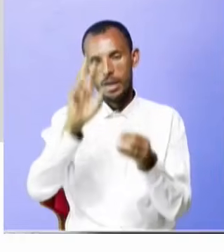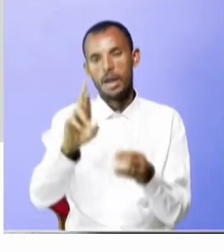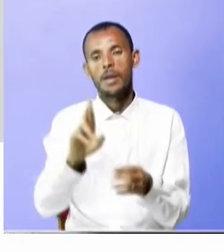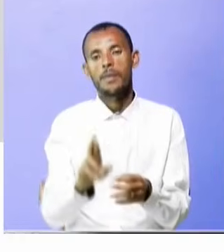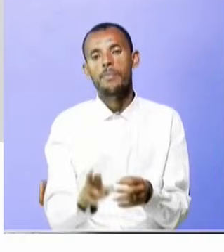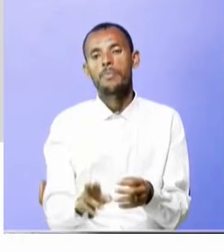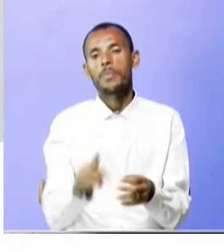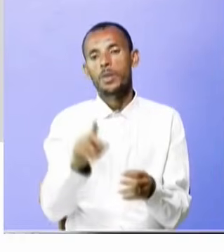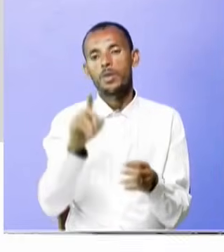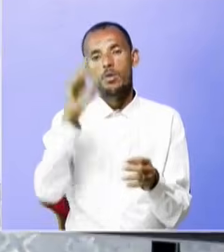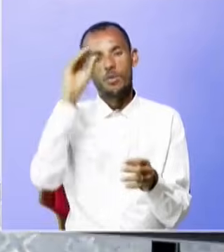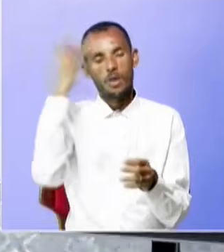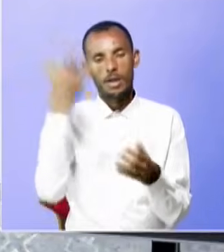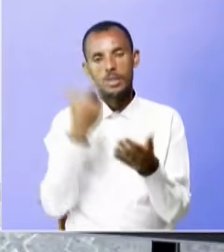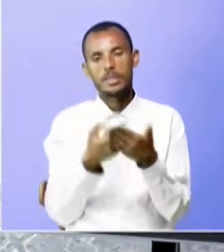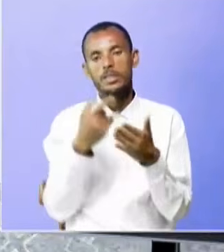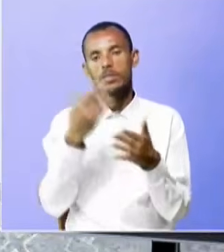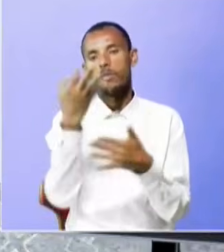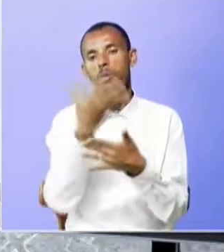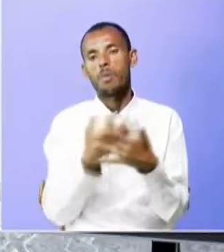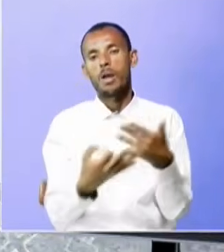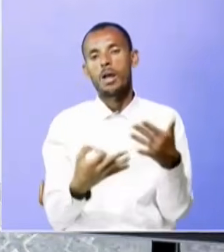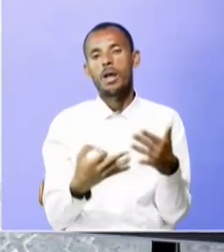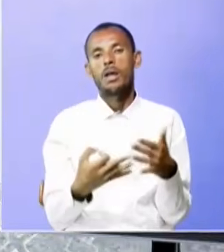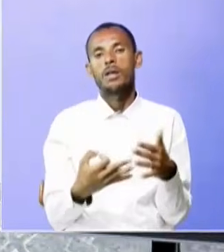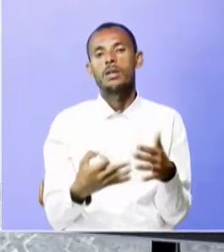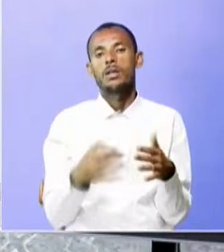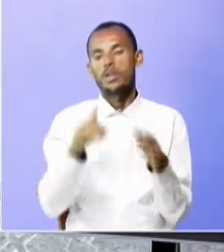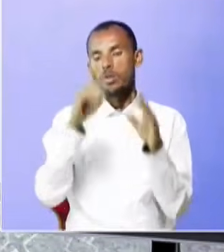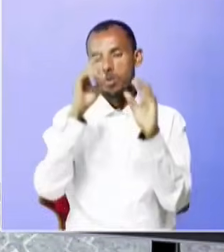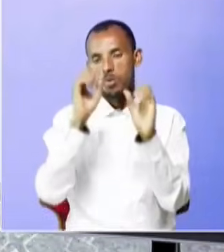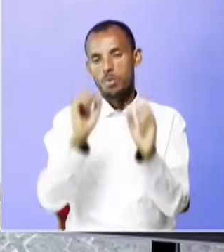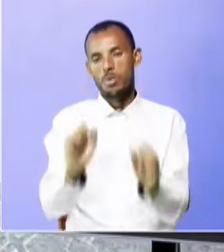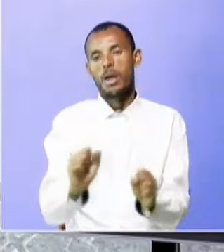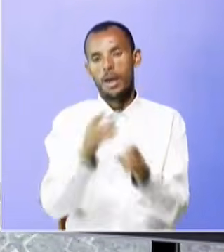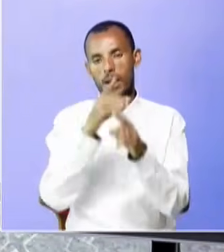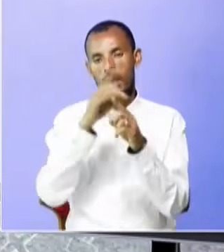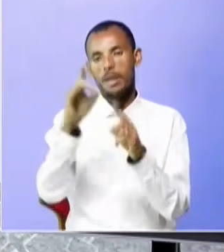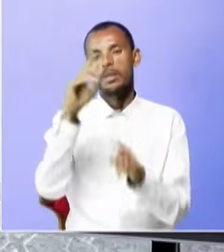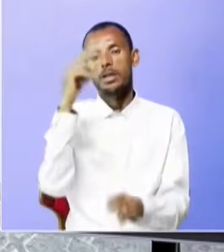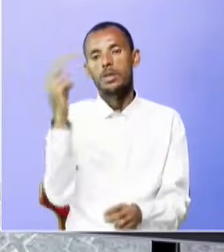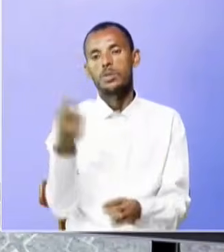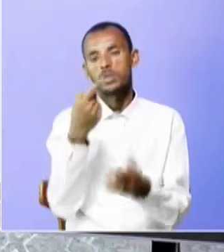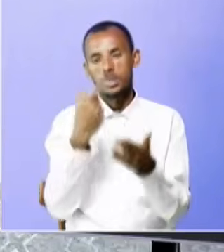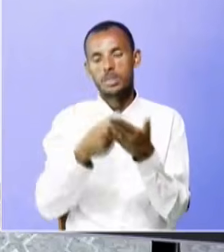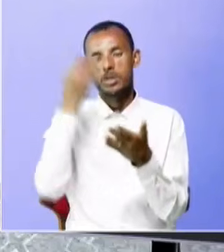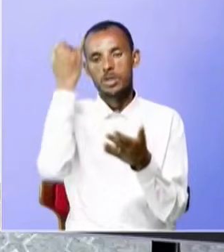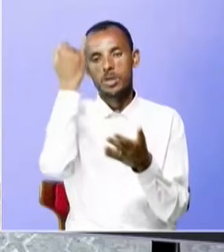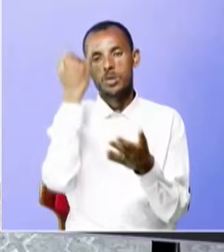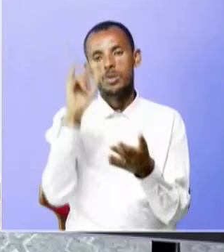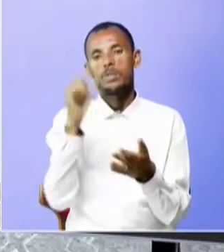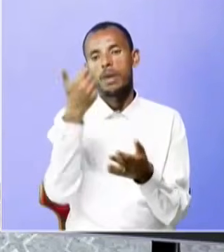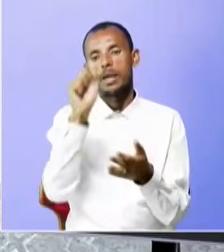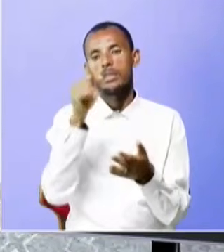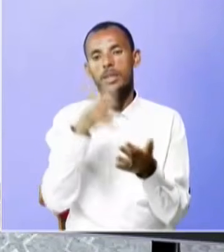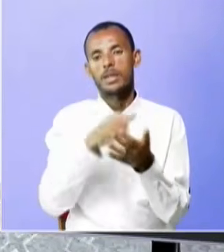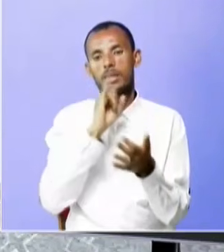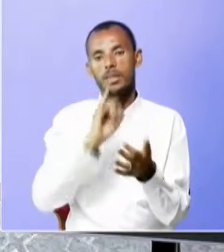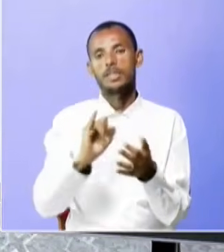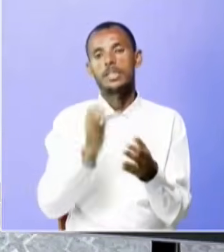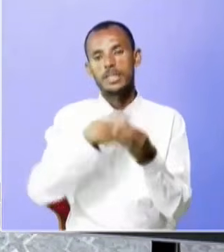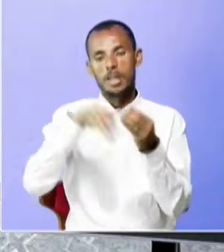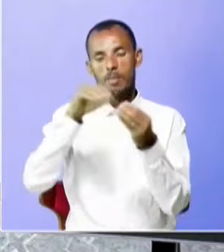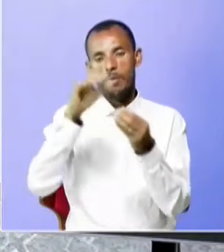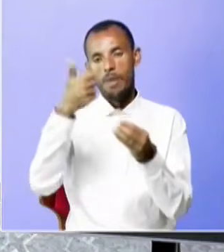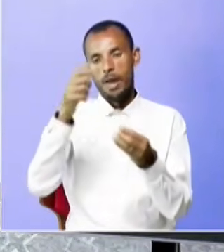you may forget this formula. So you can directly use this concept as it is, the sum of the